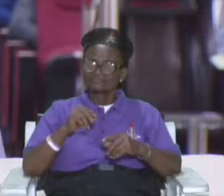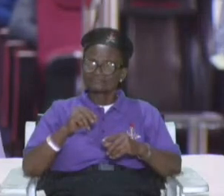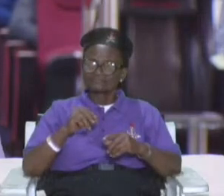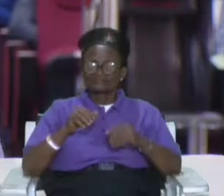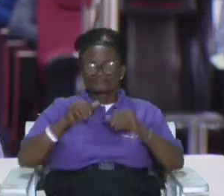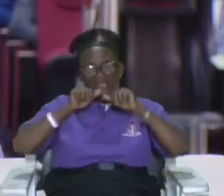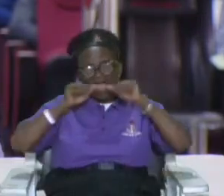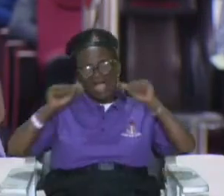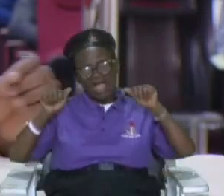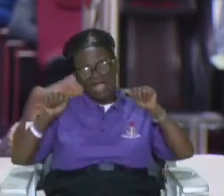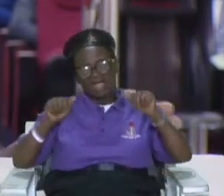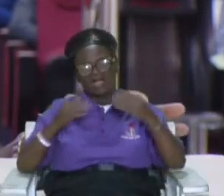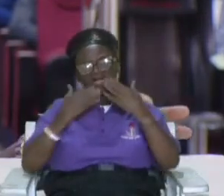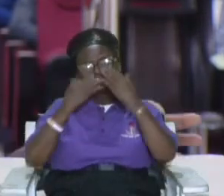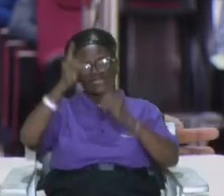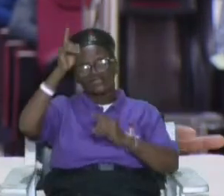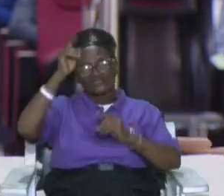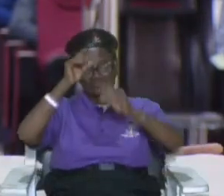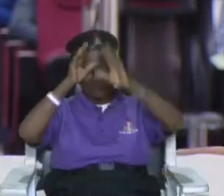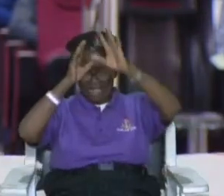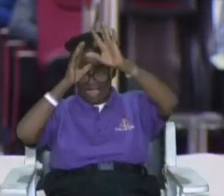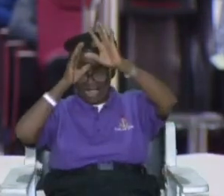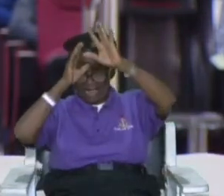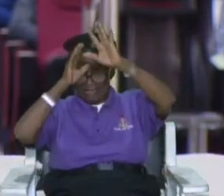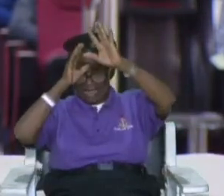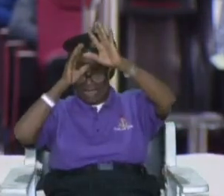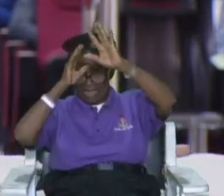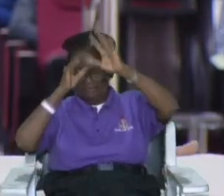Oh, thank you, Father.